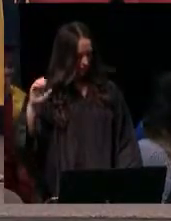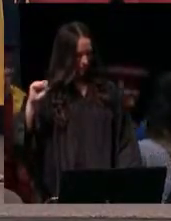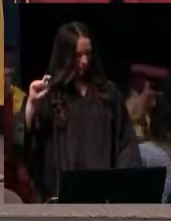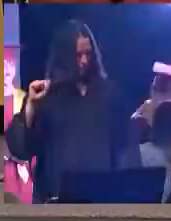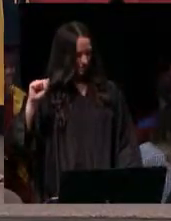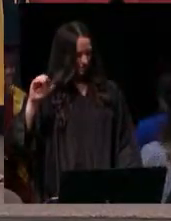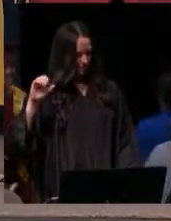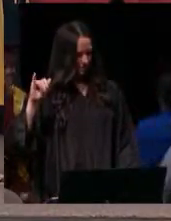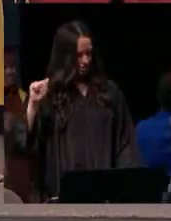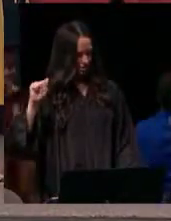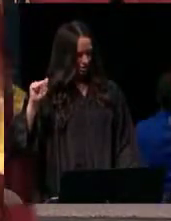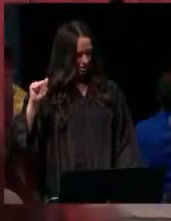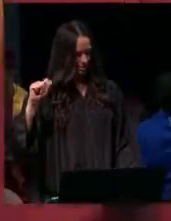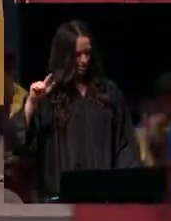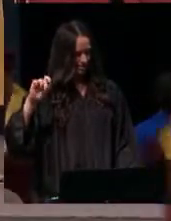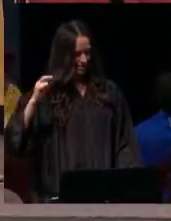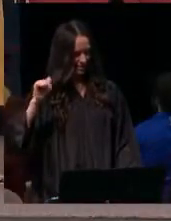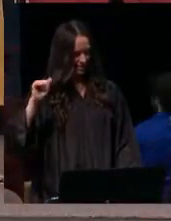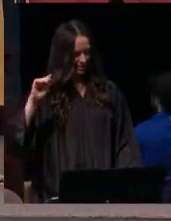Stacia Legacy.